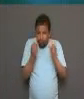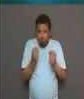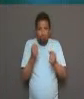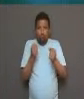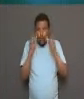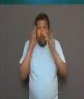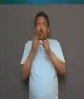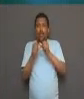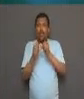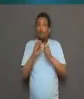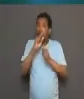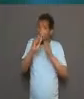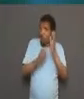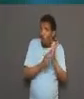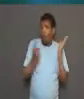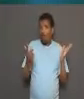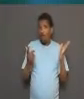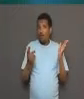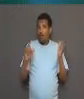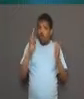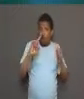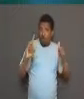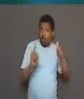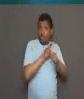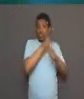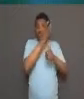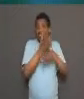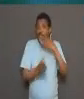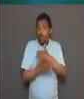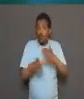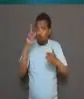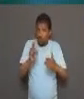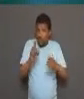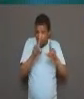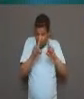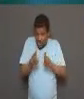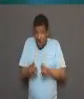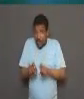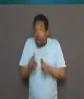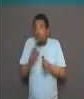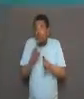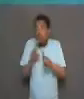map, your first step should be to check the legend.